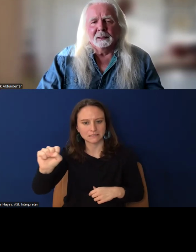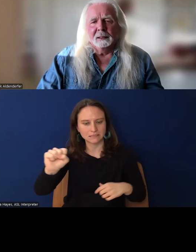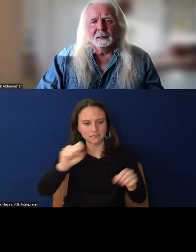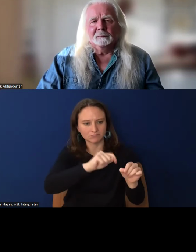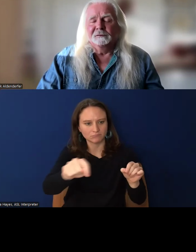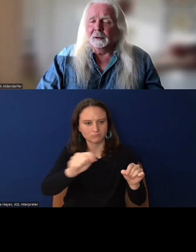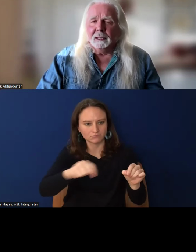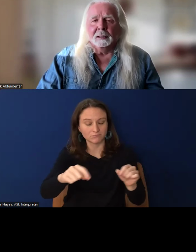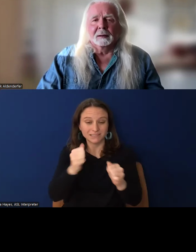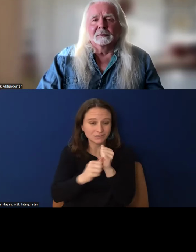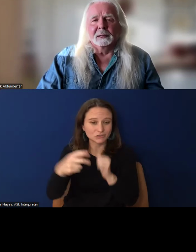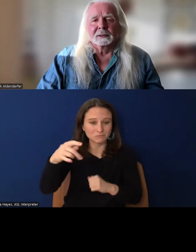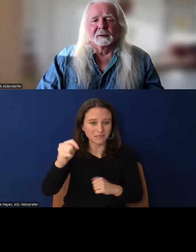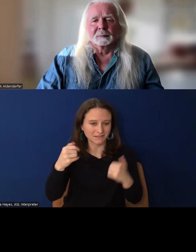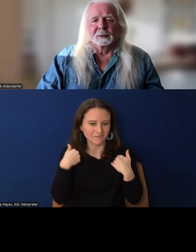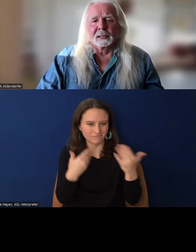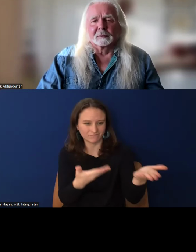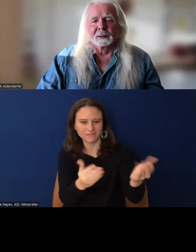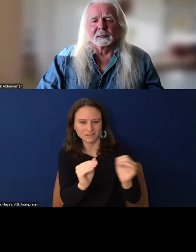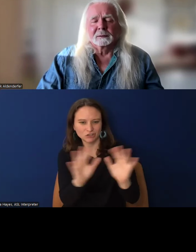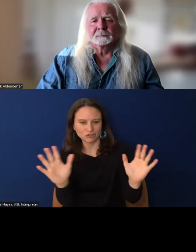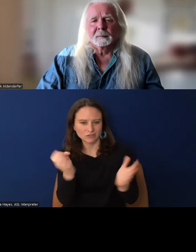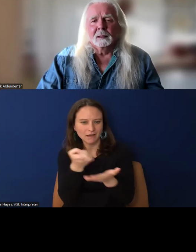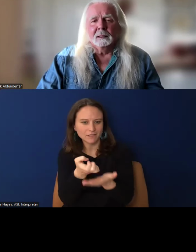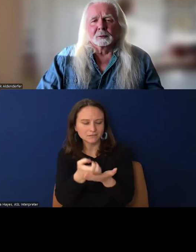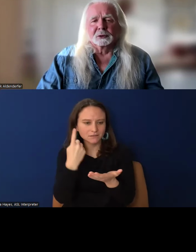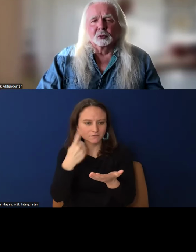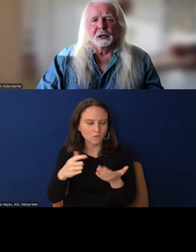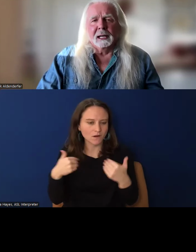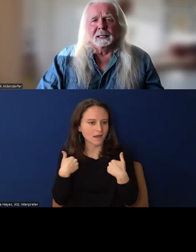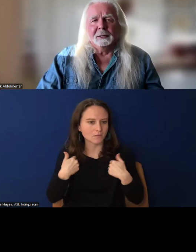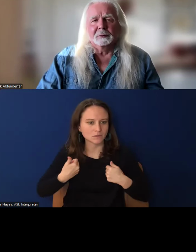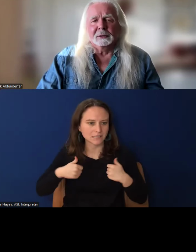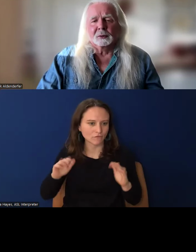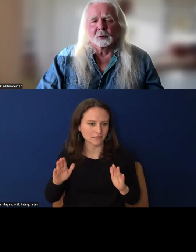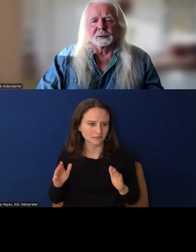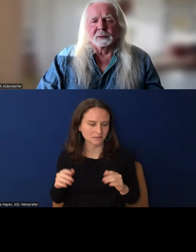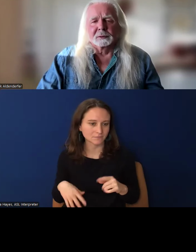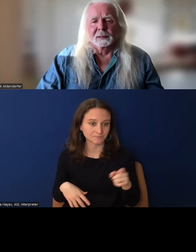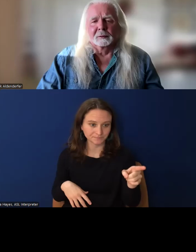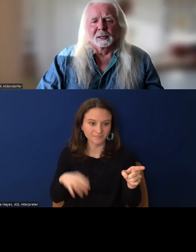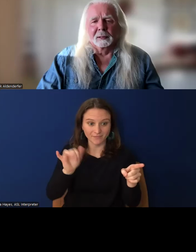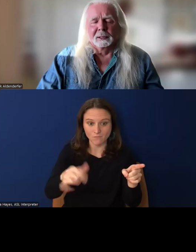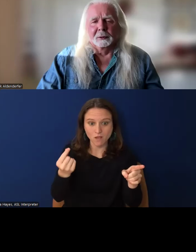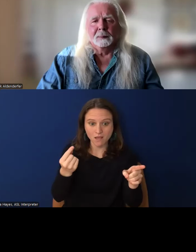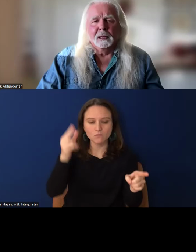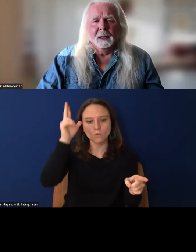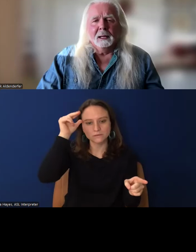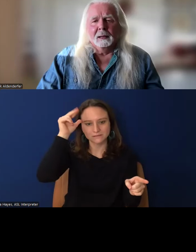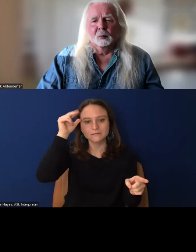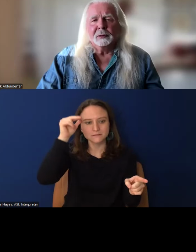find very clear evidence of animal sacrifice. So what you're looking at here, these are horses that are buried